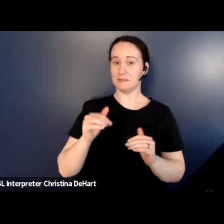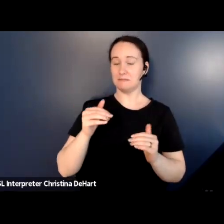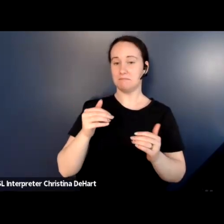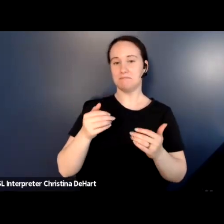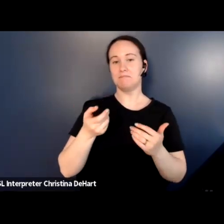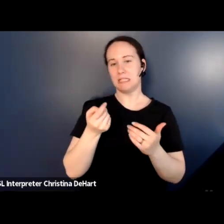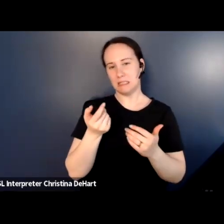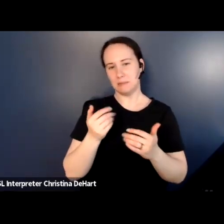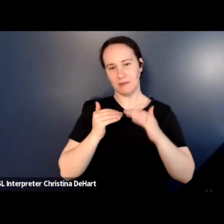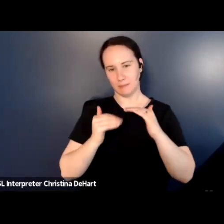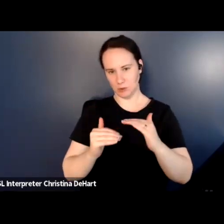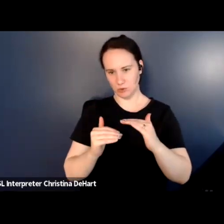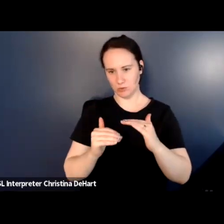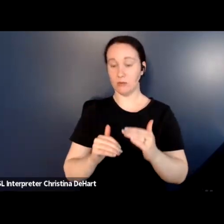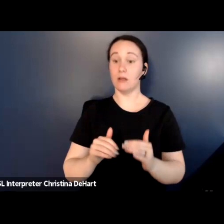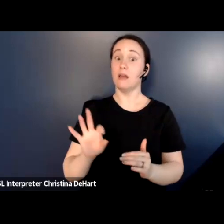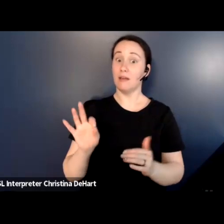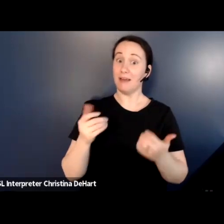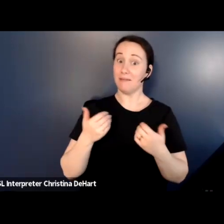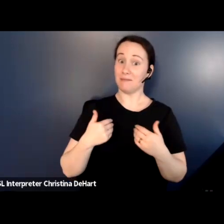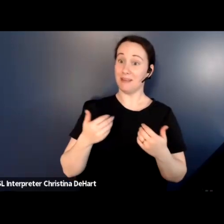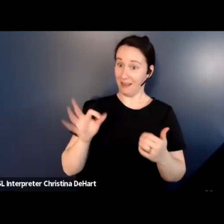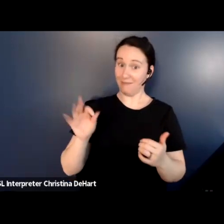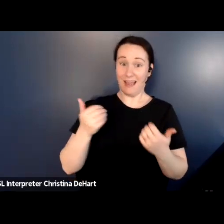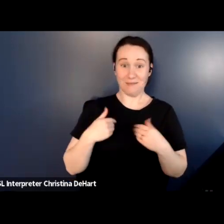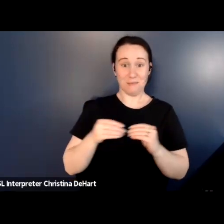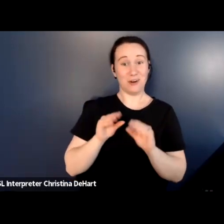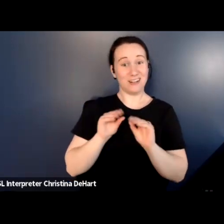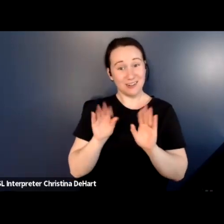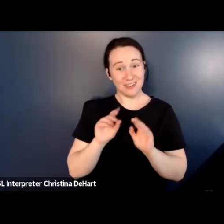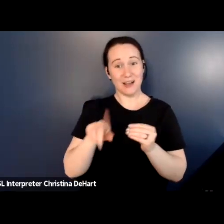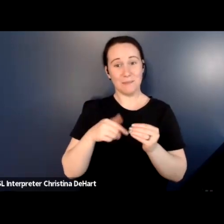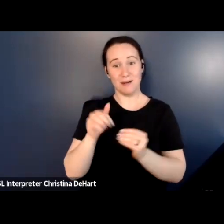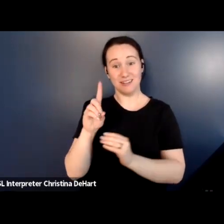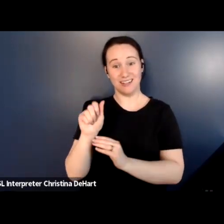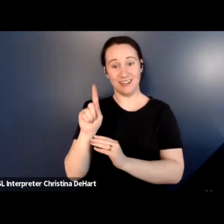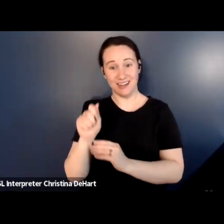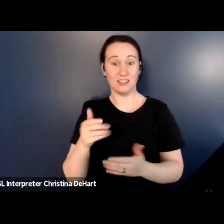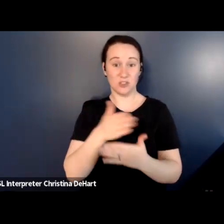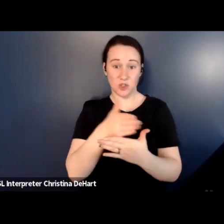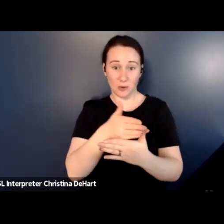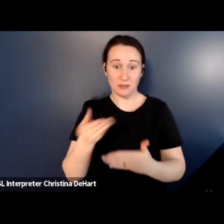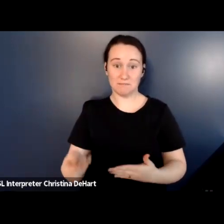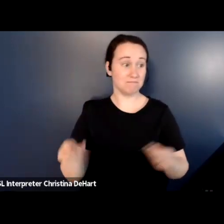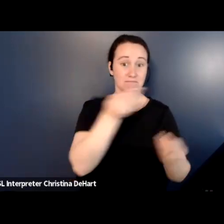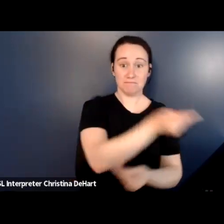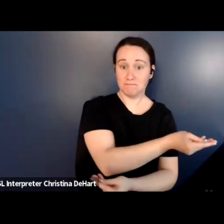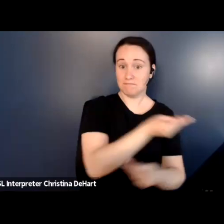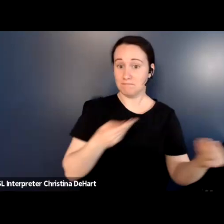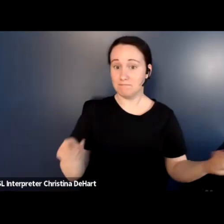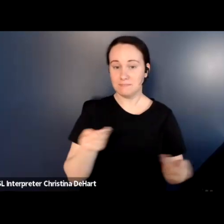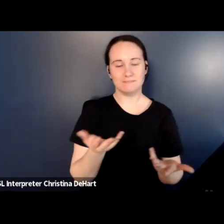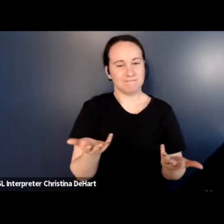Certainly, if we have a little more clarity about that data sharing, we might be able to open it up. But to be safe for now, we're keeping